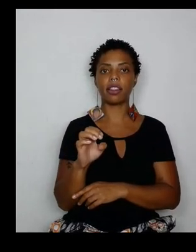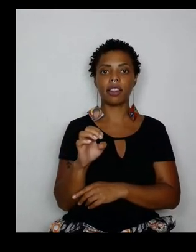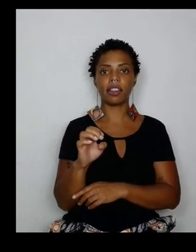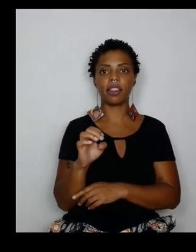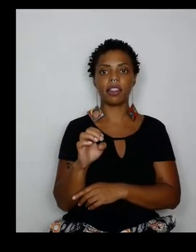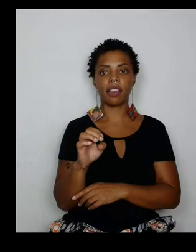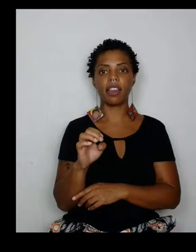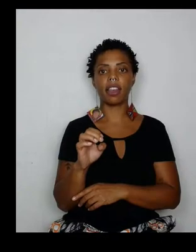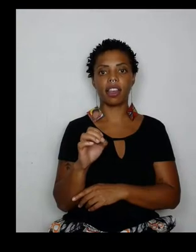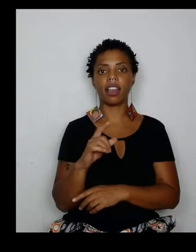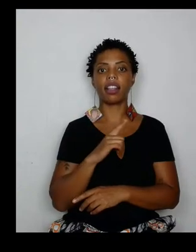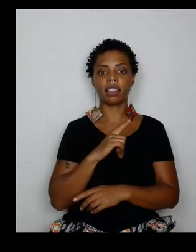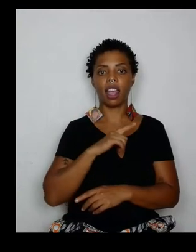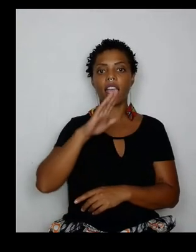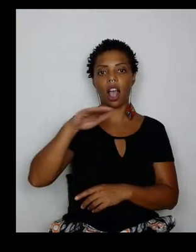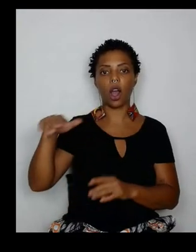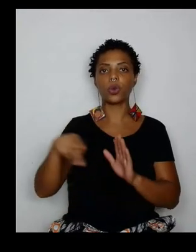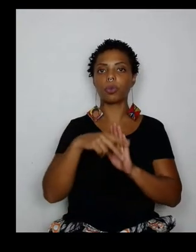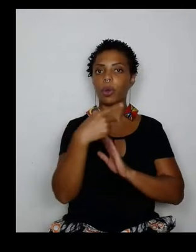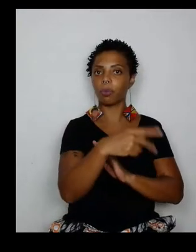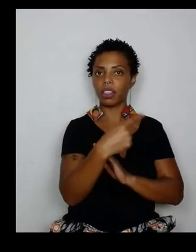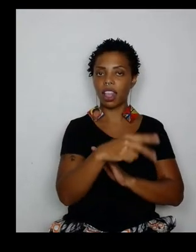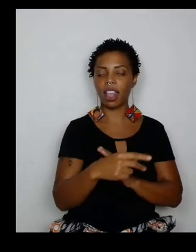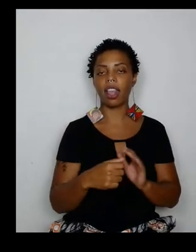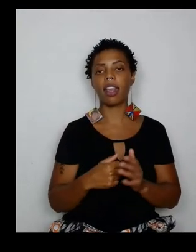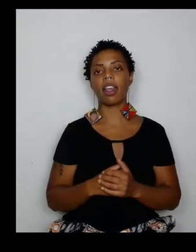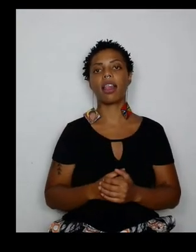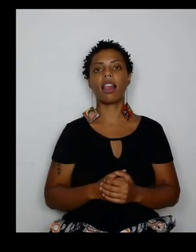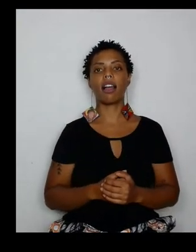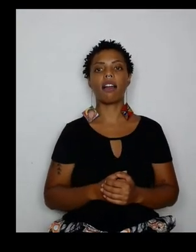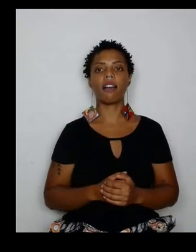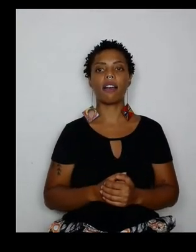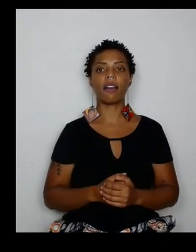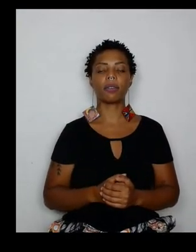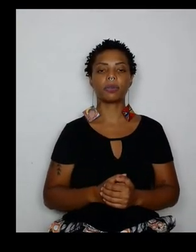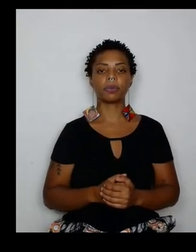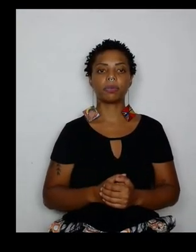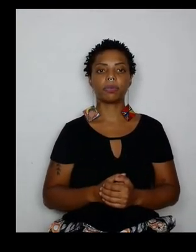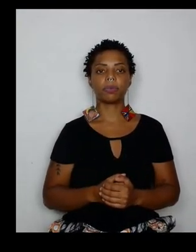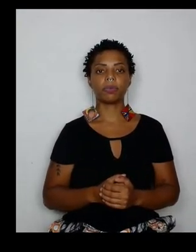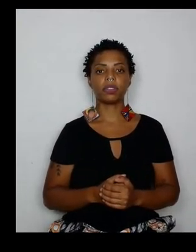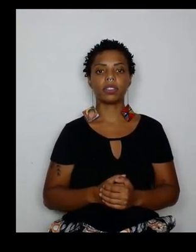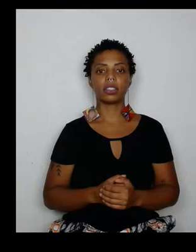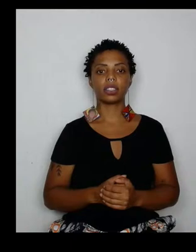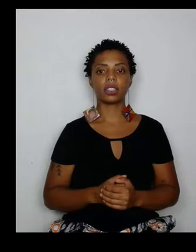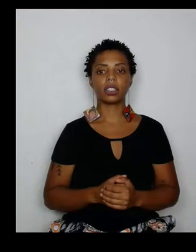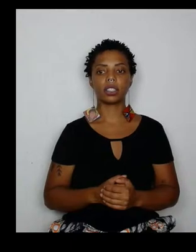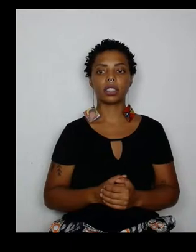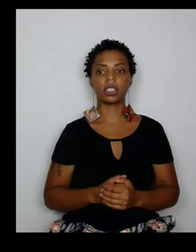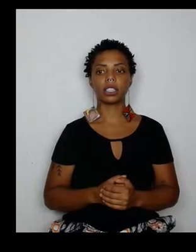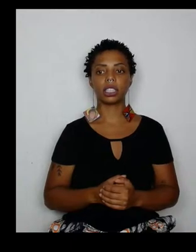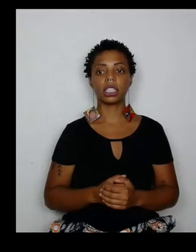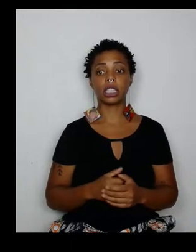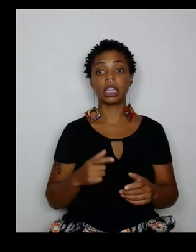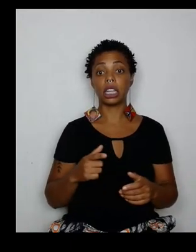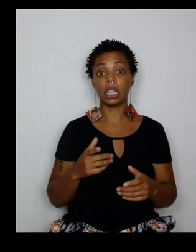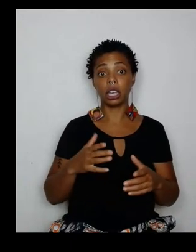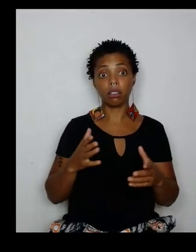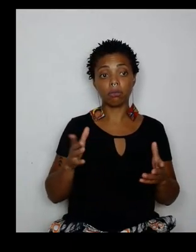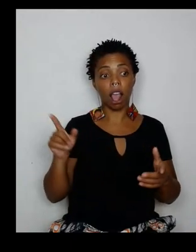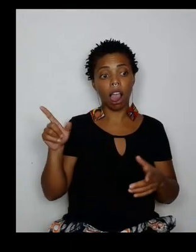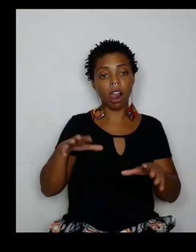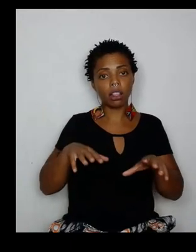um scholar in new zealand um i hope that we can um have a more